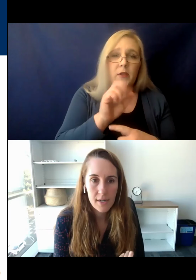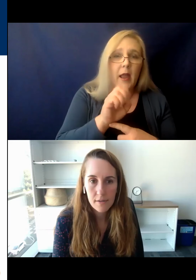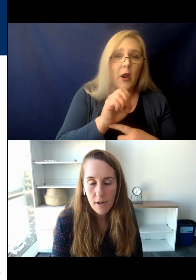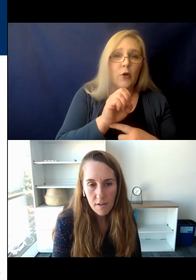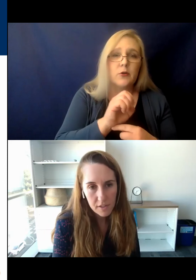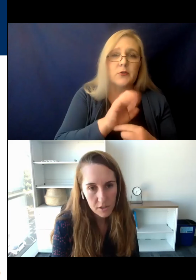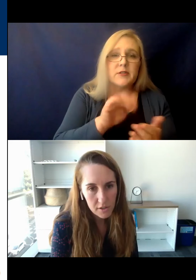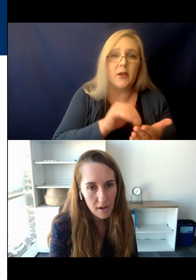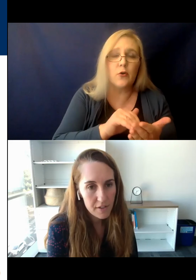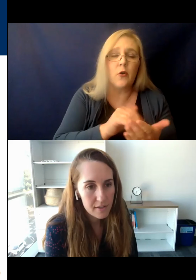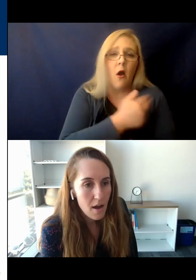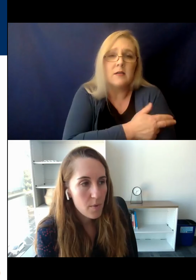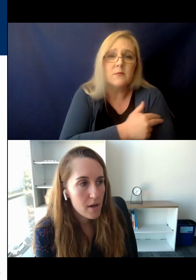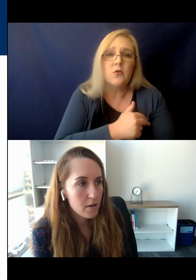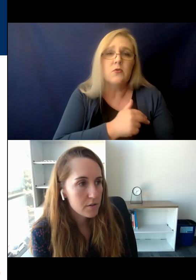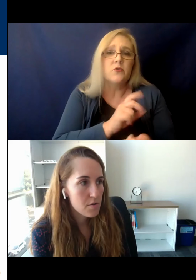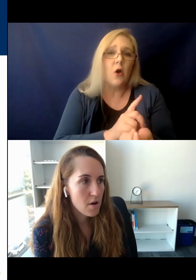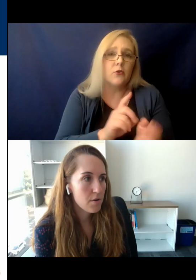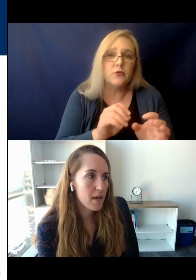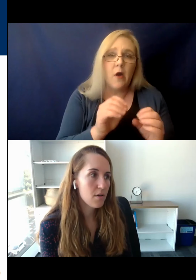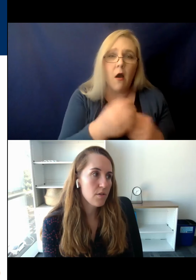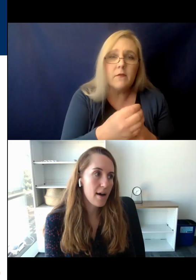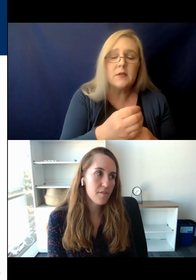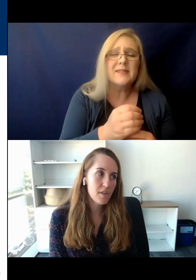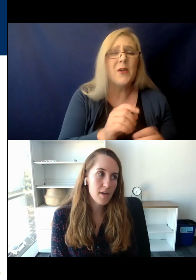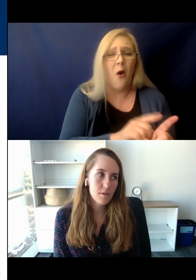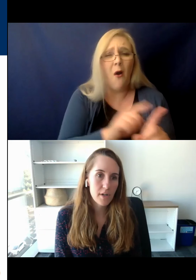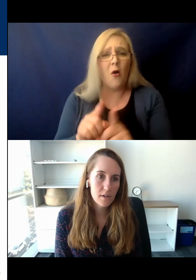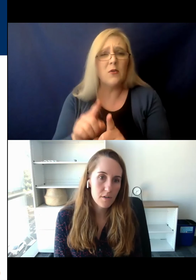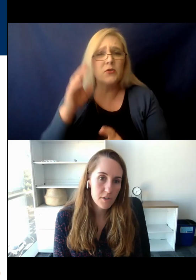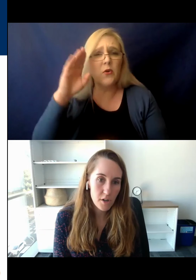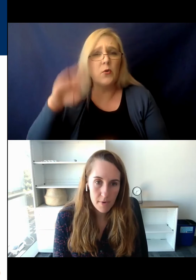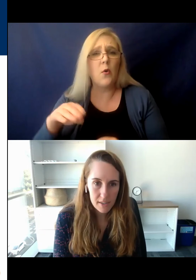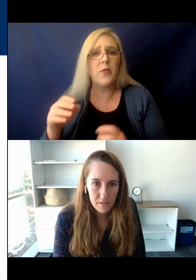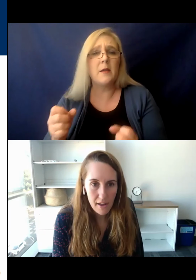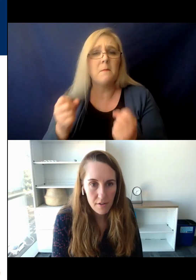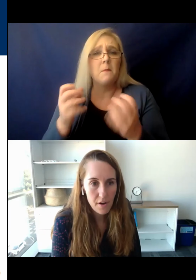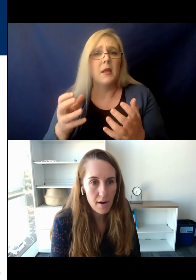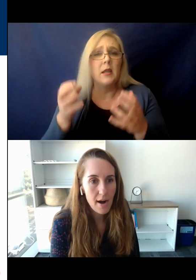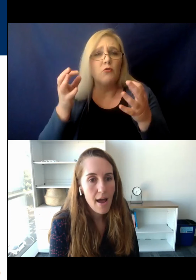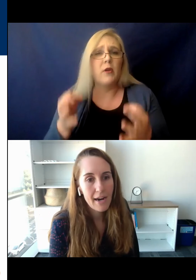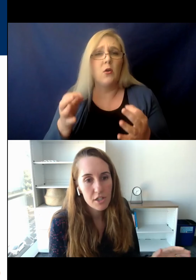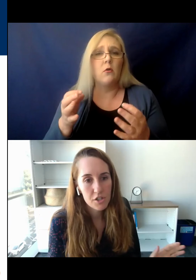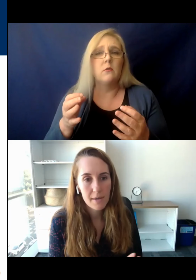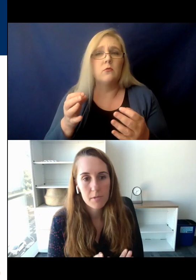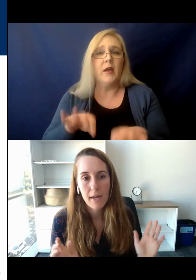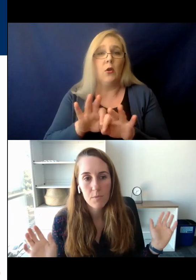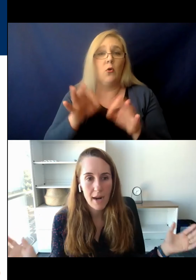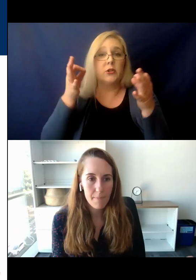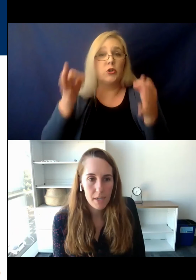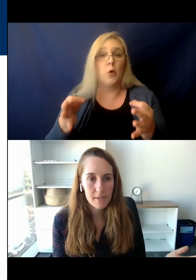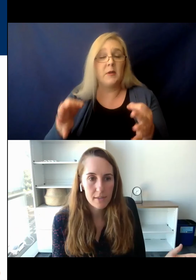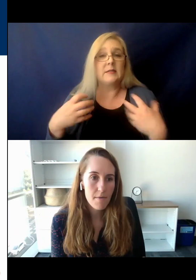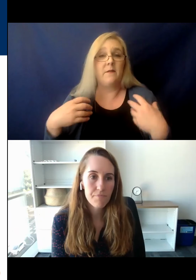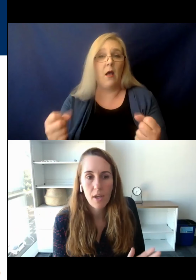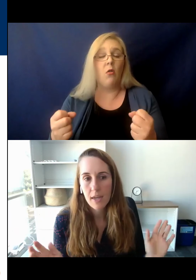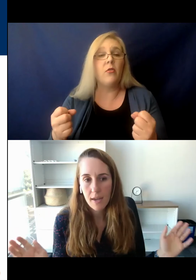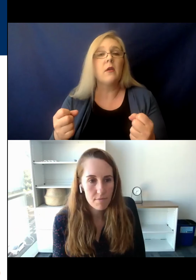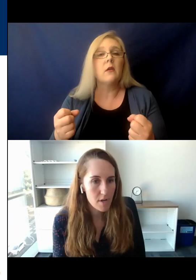hospitals, in physician's office, we also know that a lot of the critical determinants of health are actually shaped by what